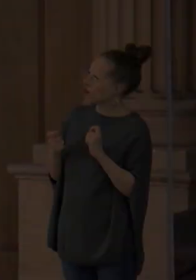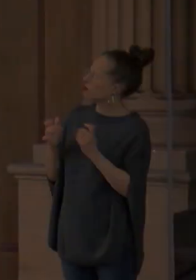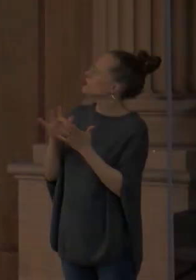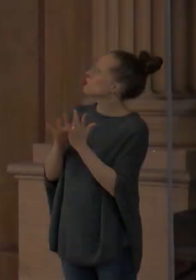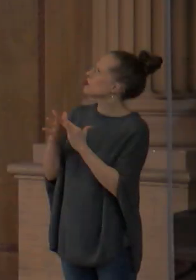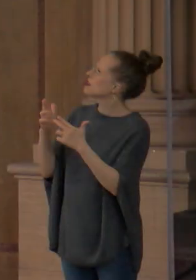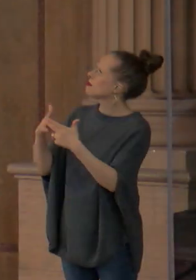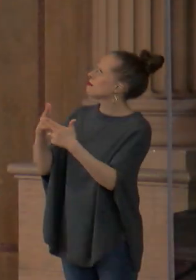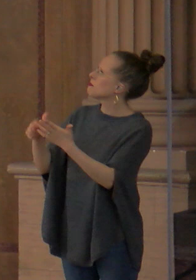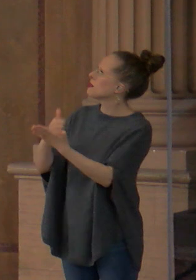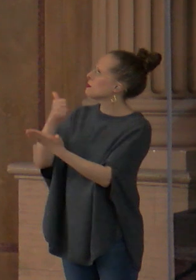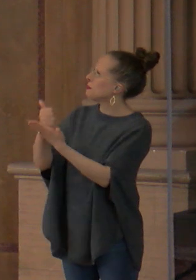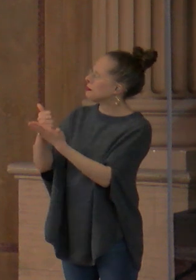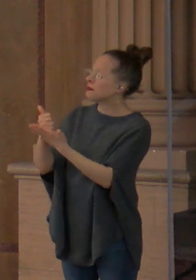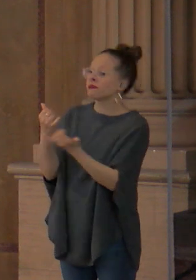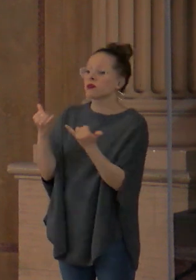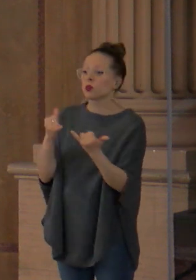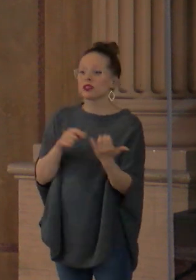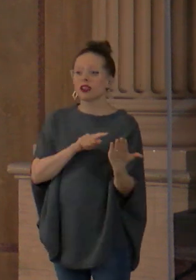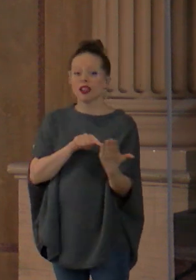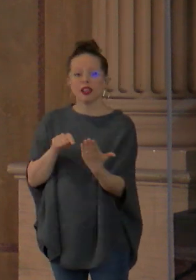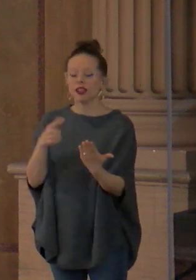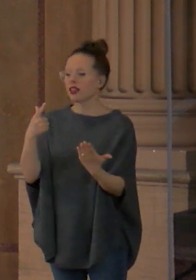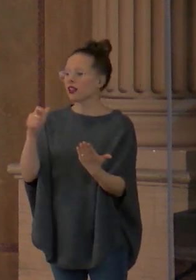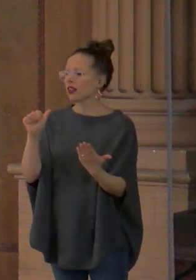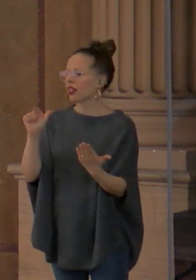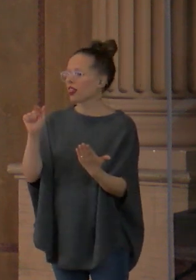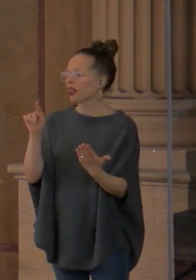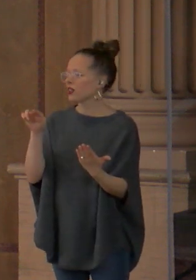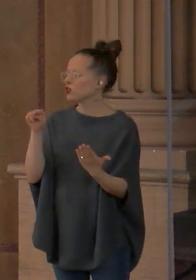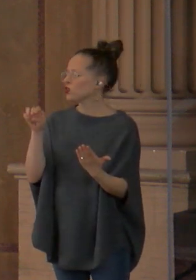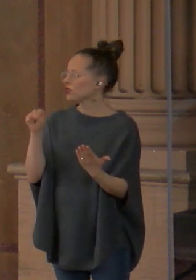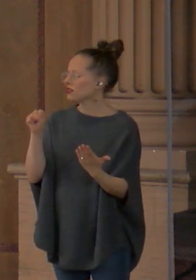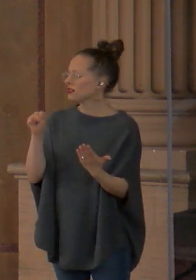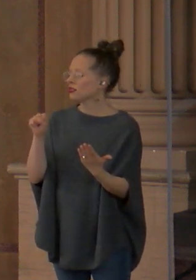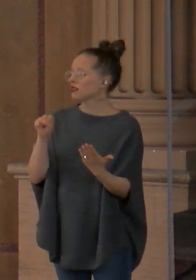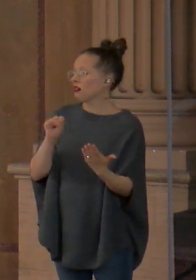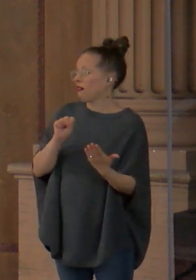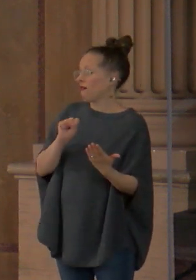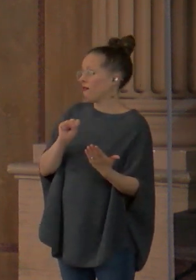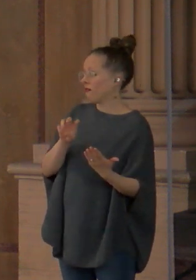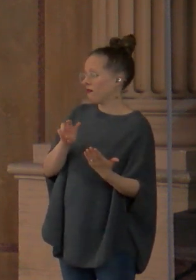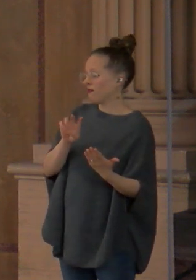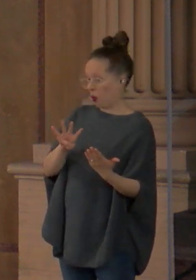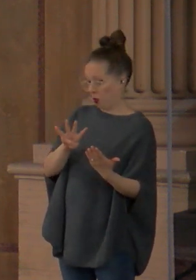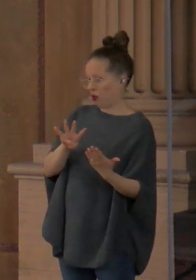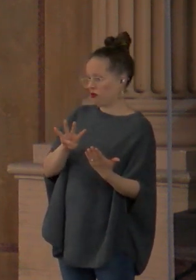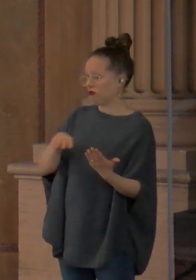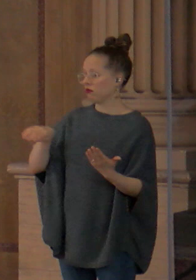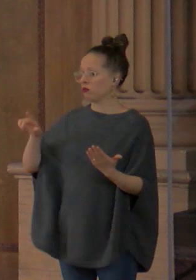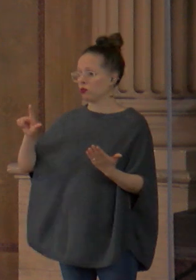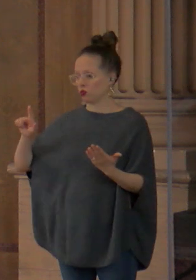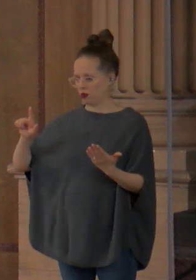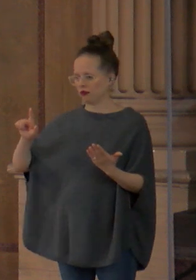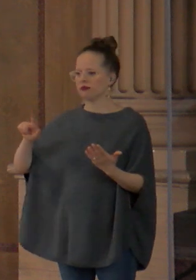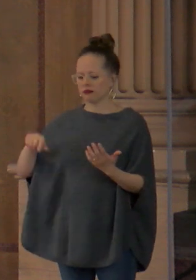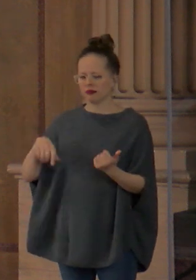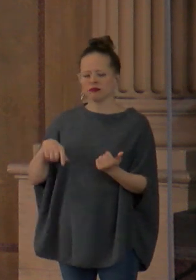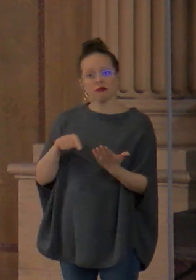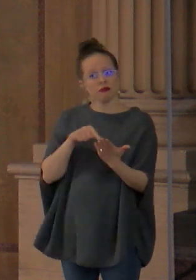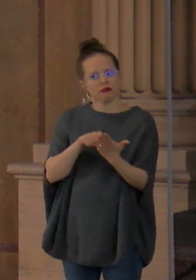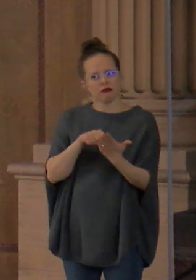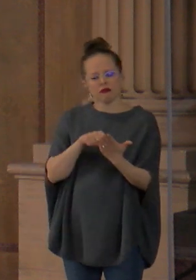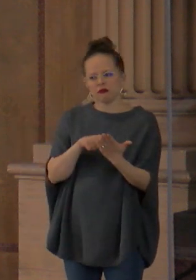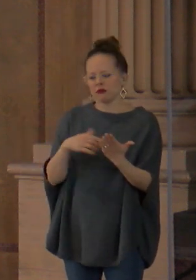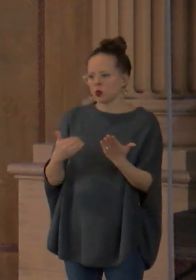Well, are going to Galatians 421 today to start. This is generally considered to be one of the hardest sections